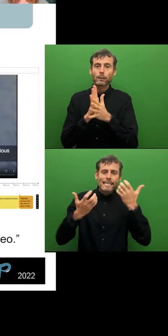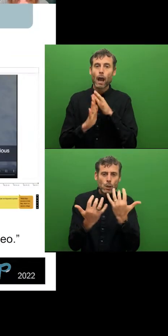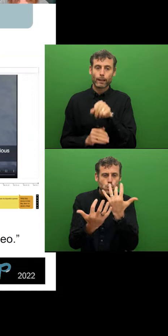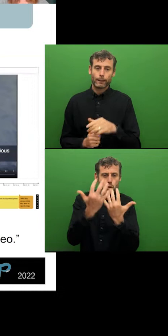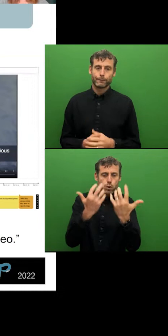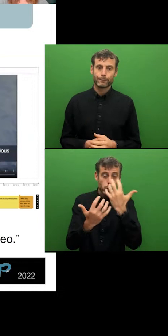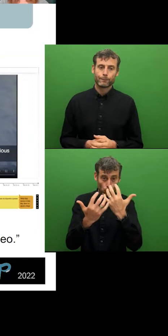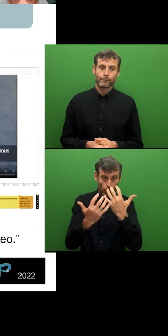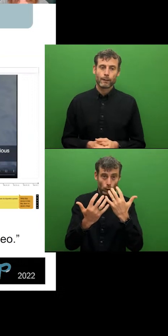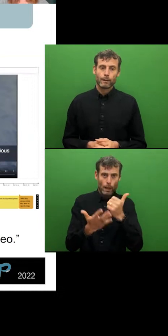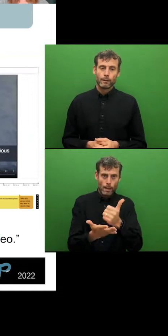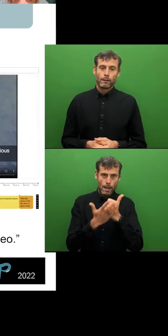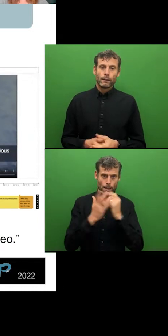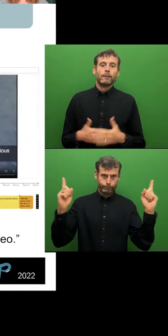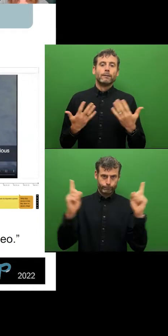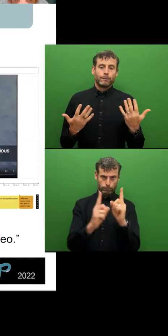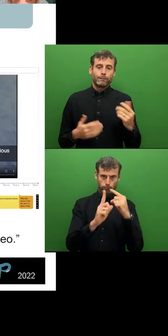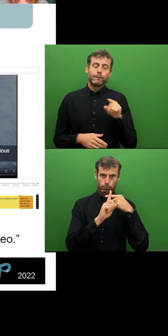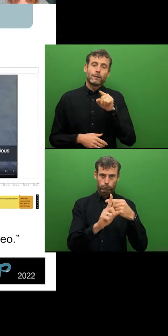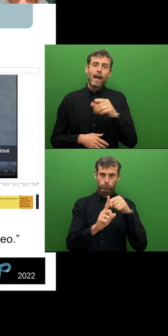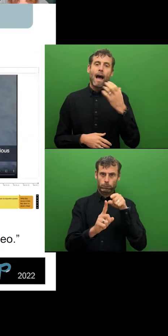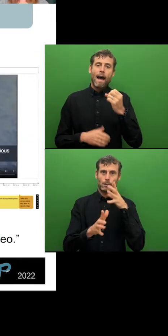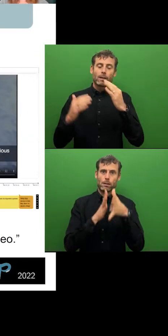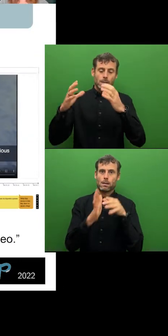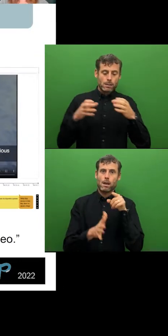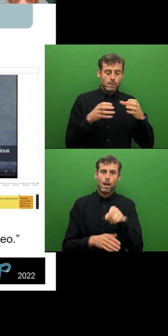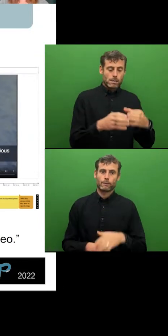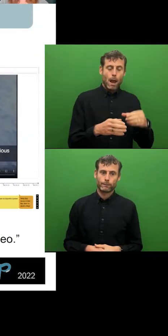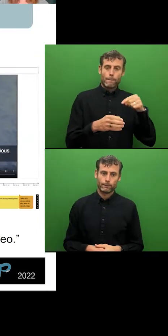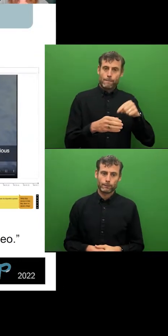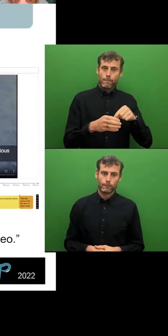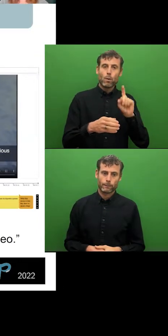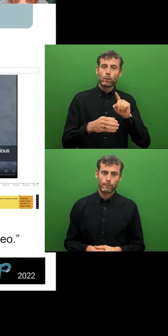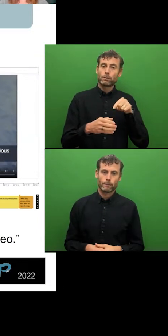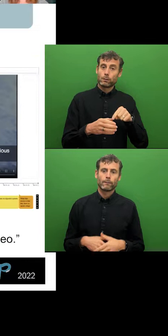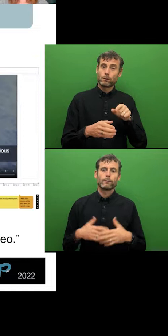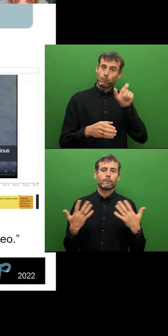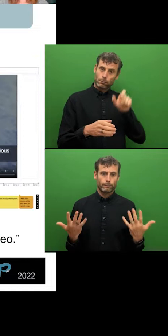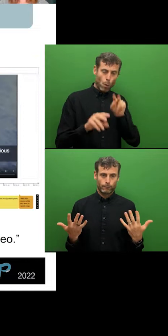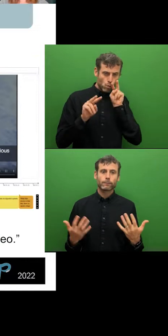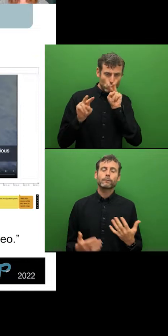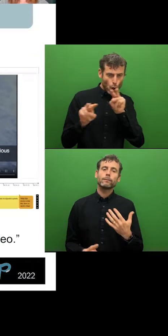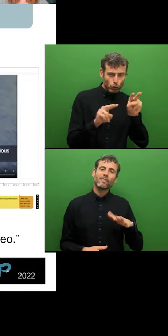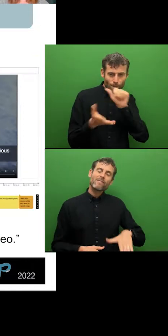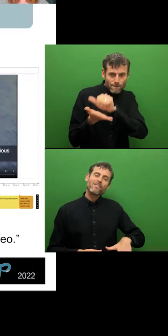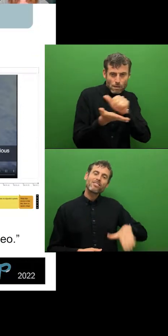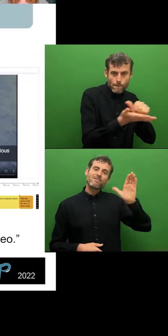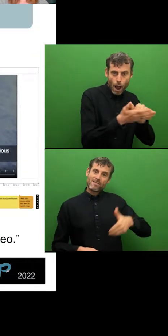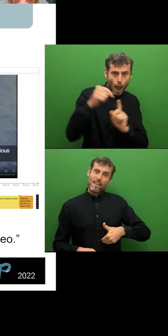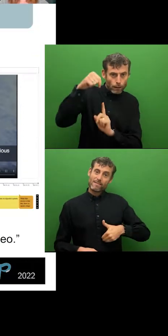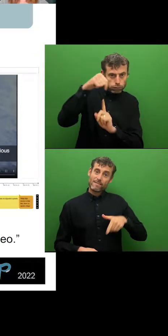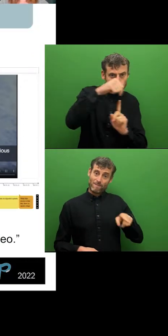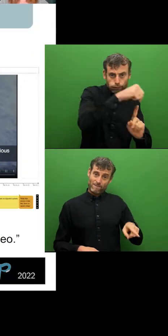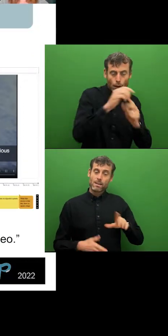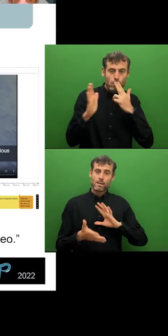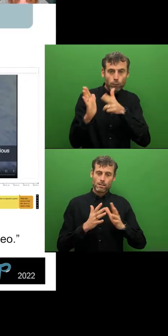A subset of the automatic sign annotations are verified by native deaf signers for evaluation purposes. Moreover,